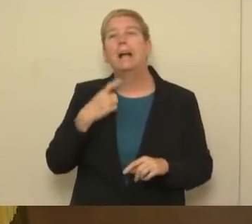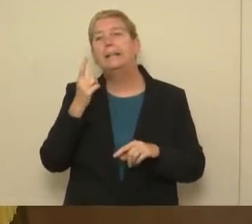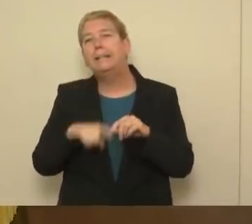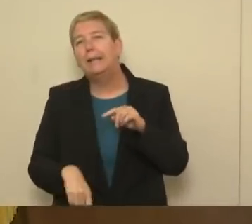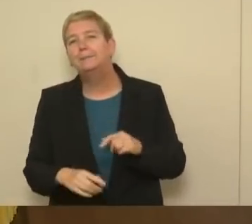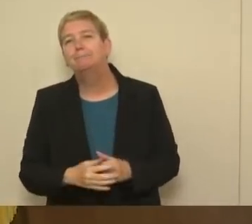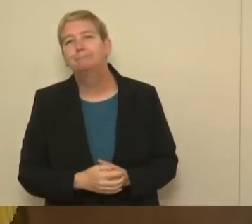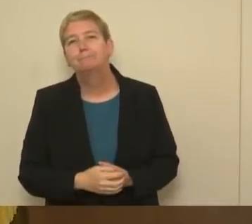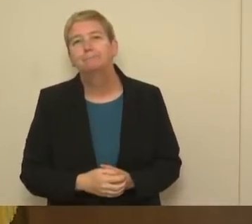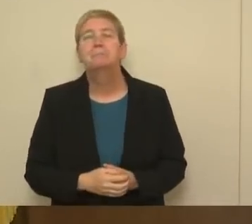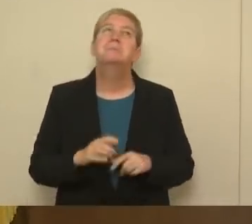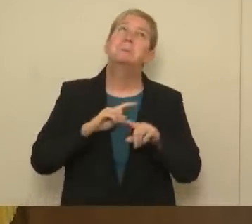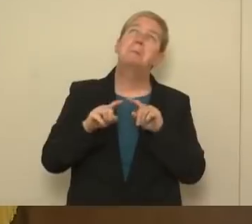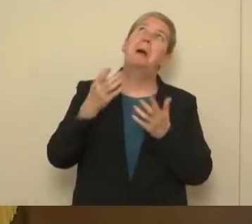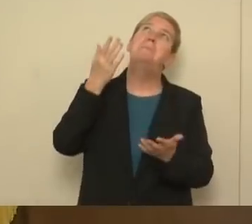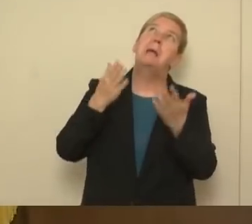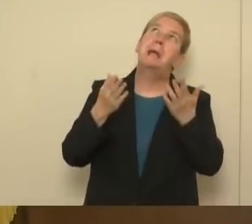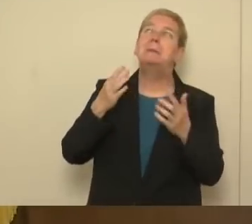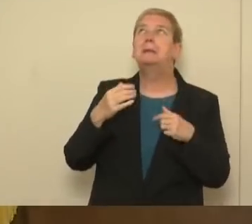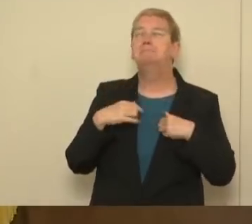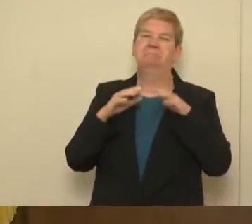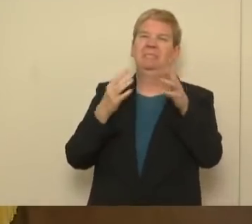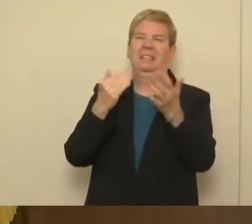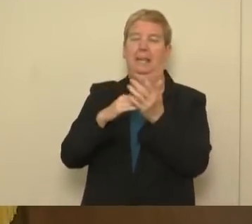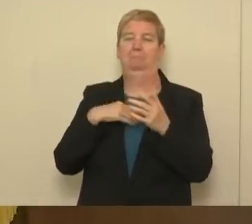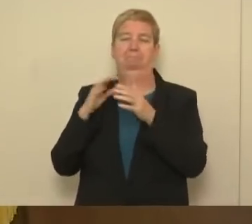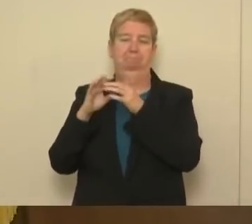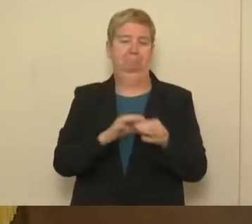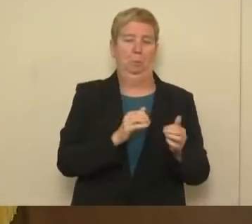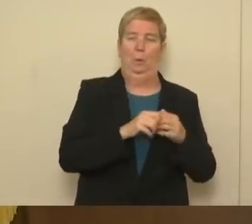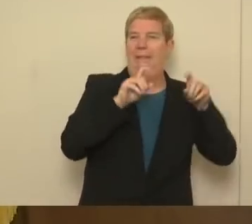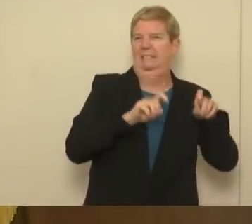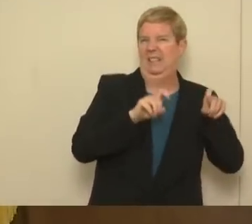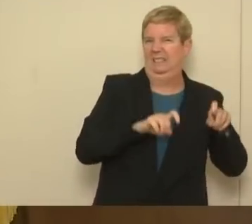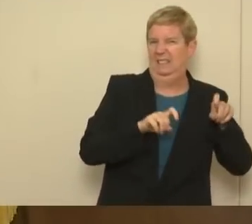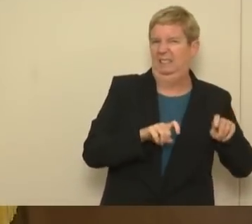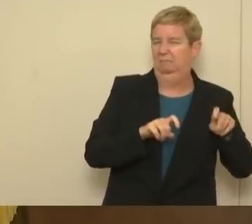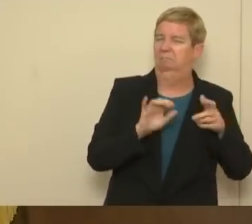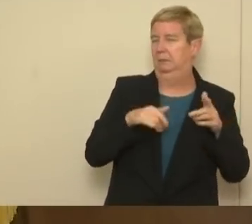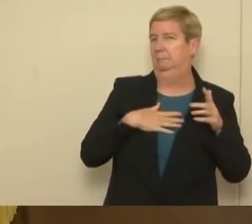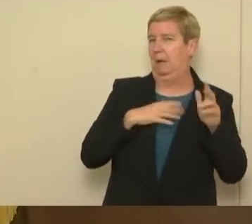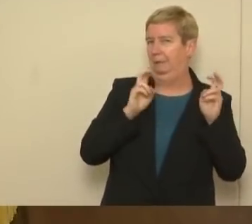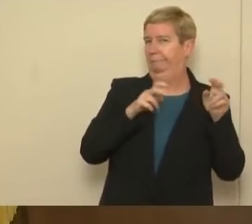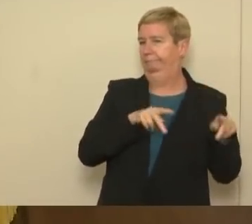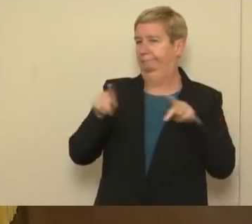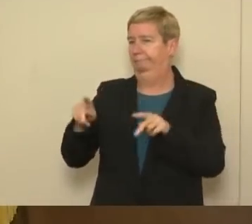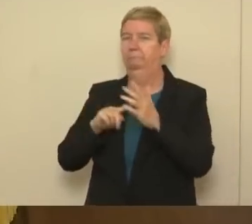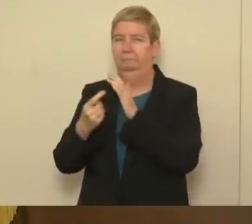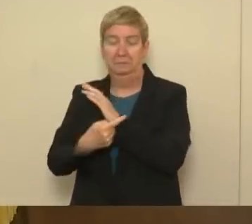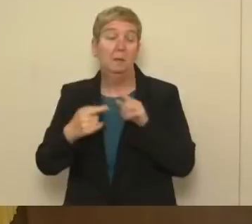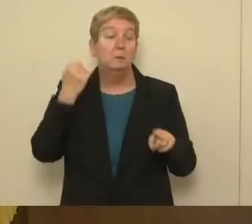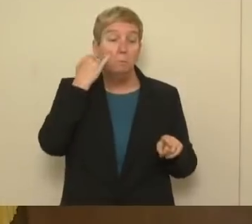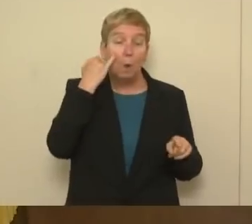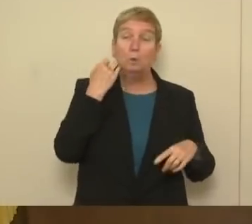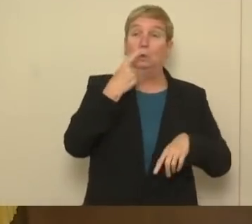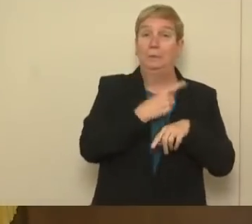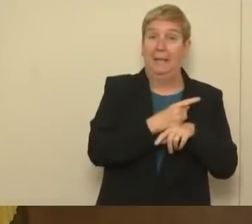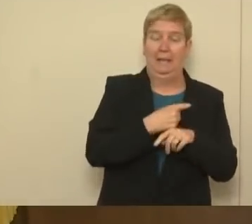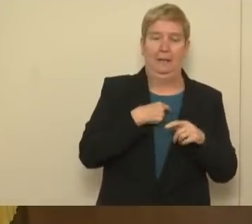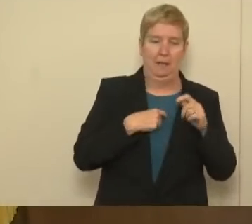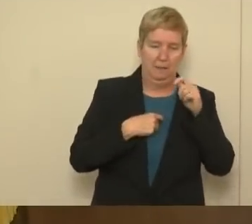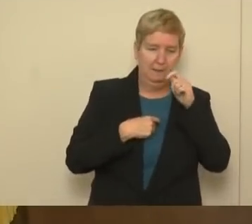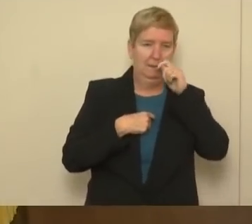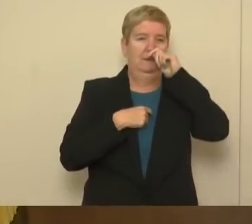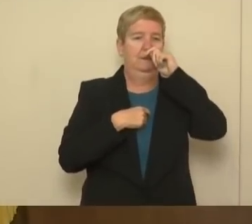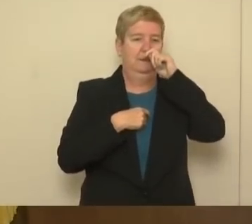be too long-winded. If I test today, if I took a COVID test today and I'm negative, and I go out